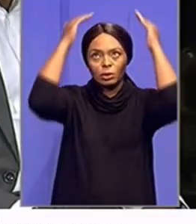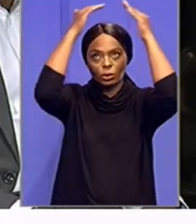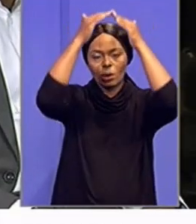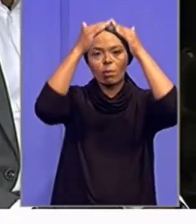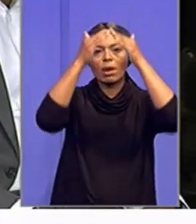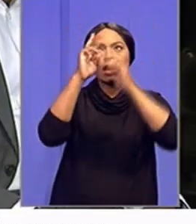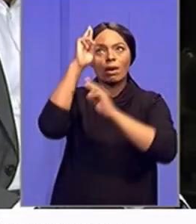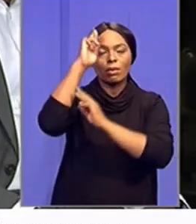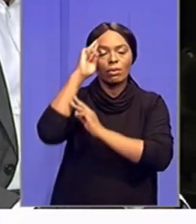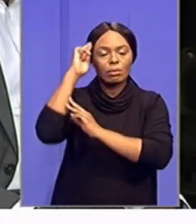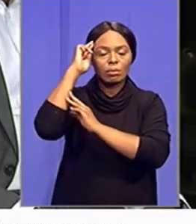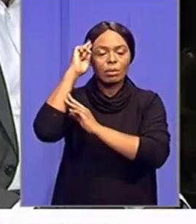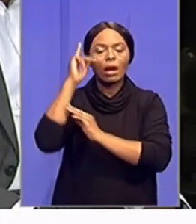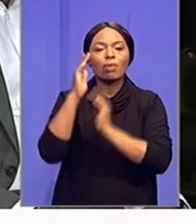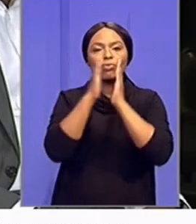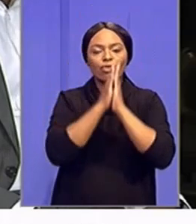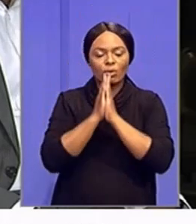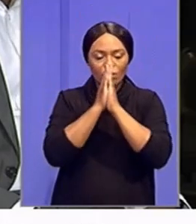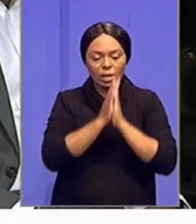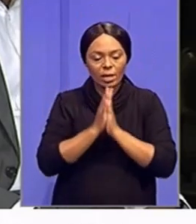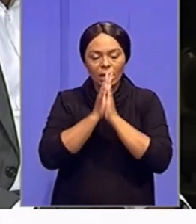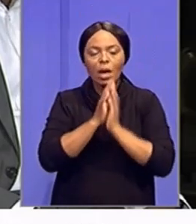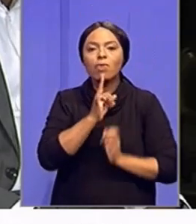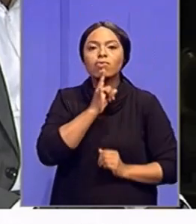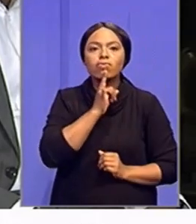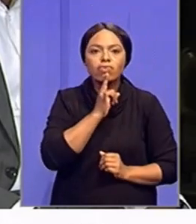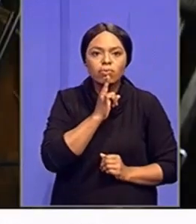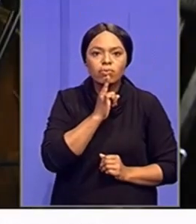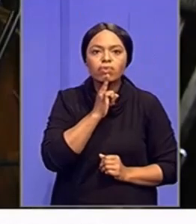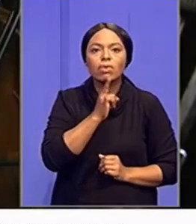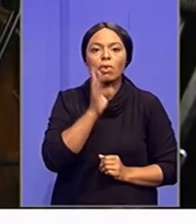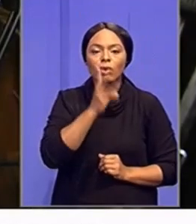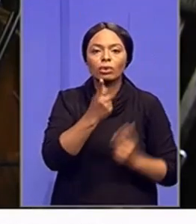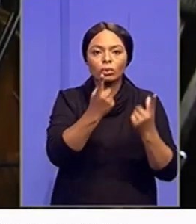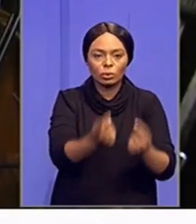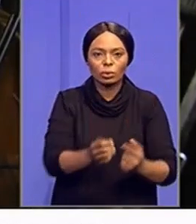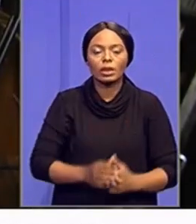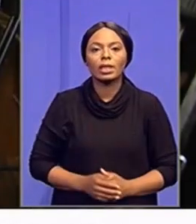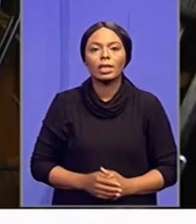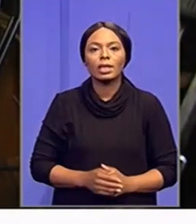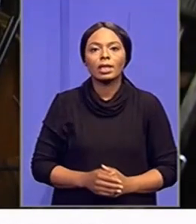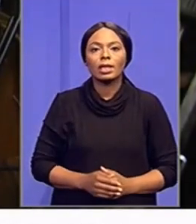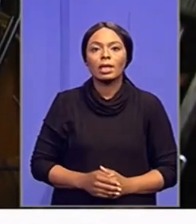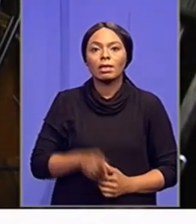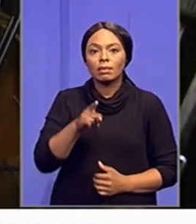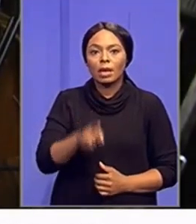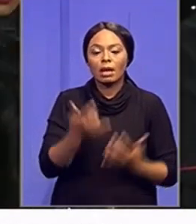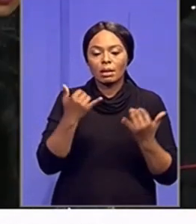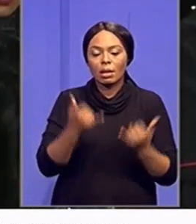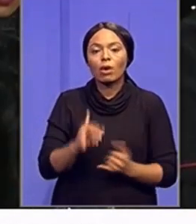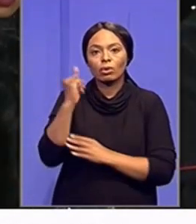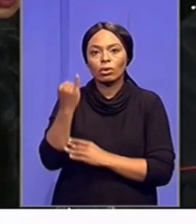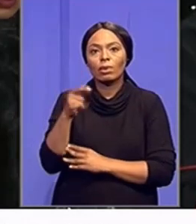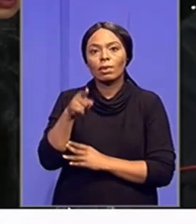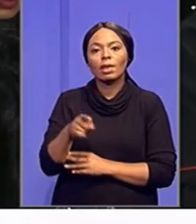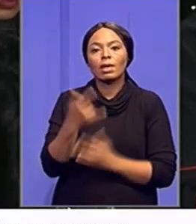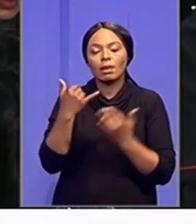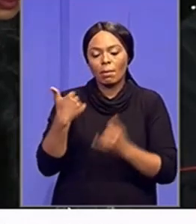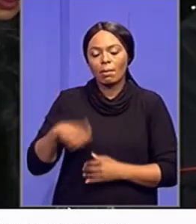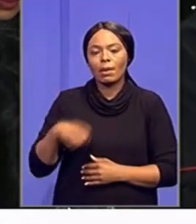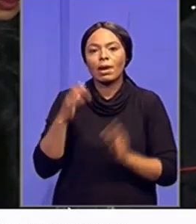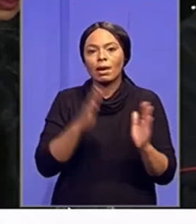candles and to also lay wreaths for those who wish to actually lay wreaths. Ge toropo go parara ya Johannesburg e tukišetša moletlo wo.